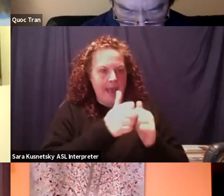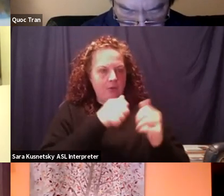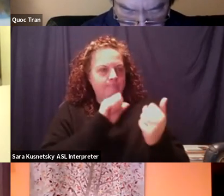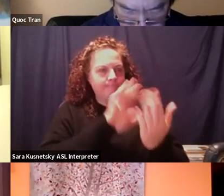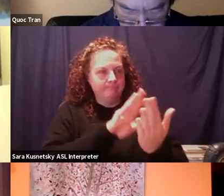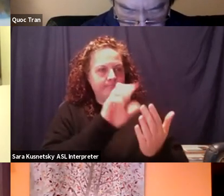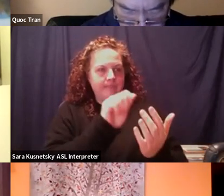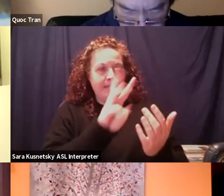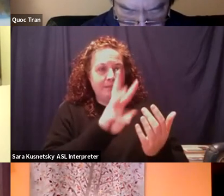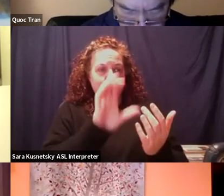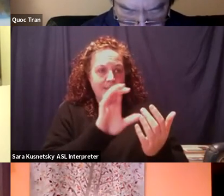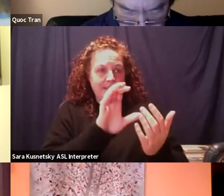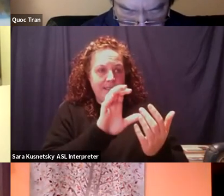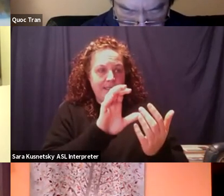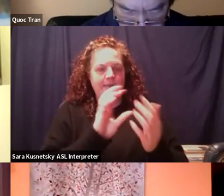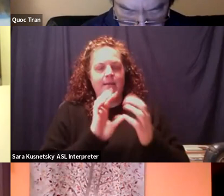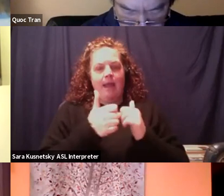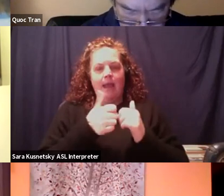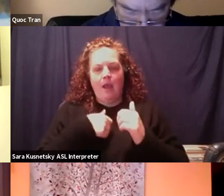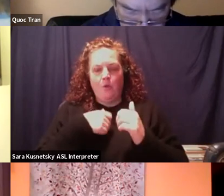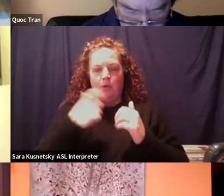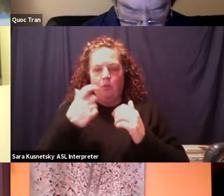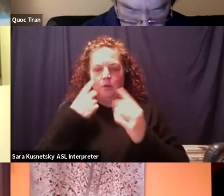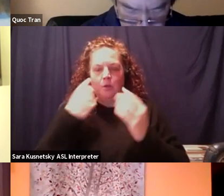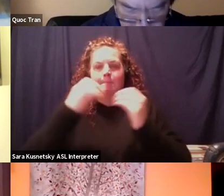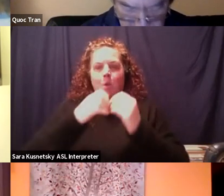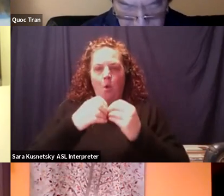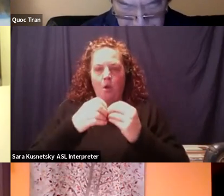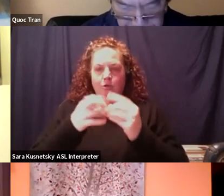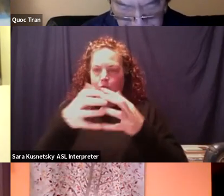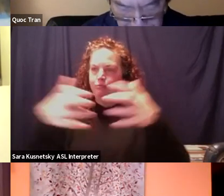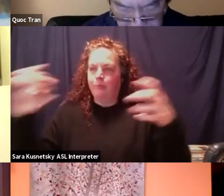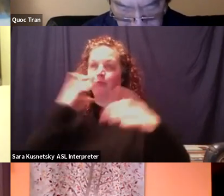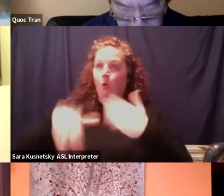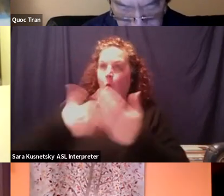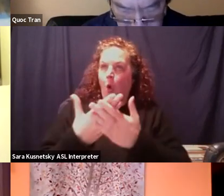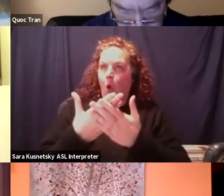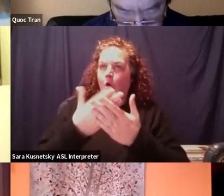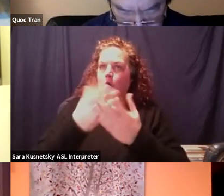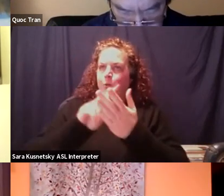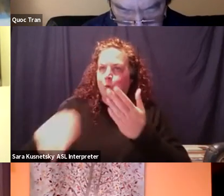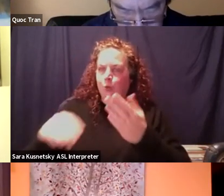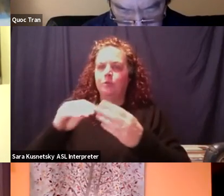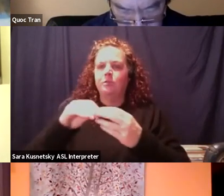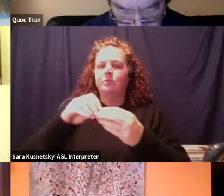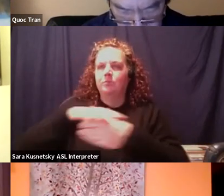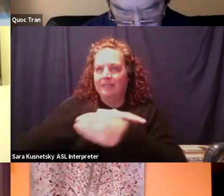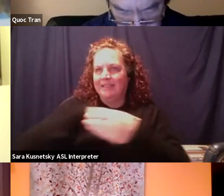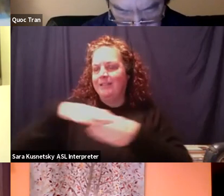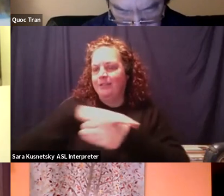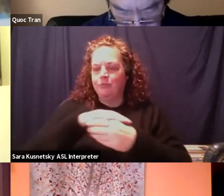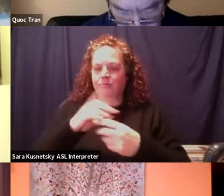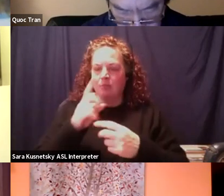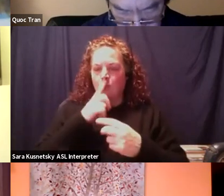really look to expand this access across our entire district for all of our students. And so I just wanted to